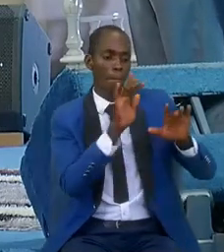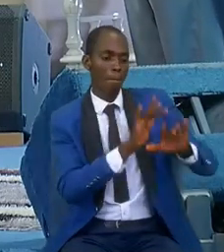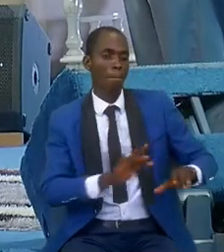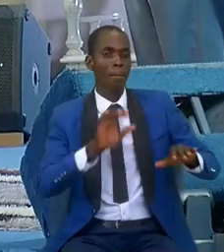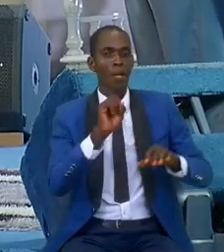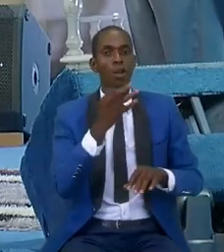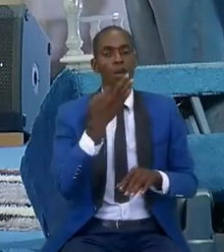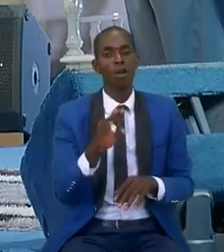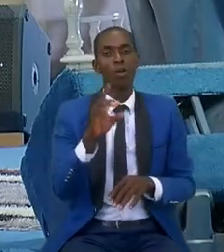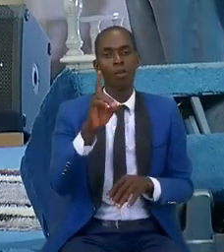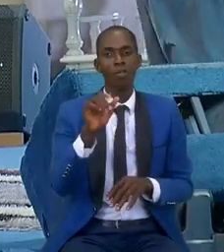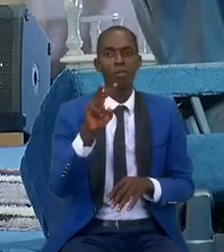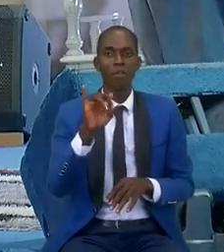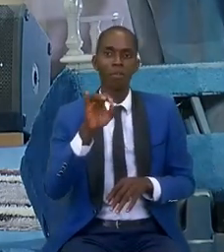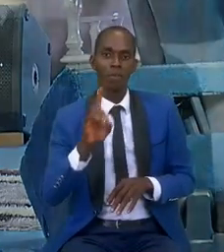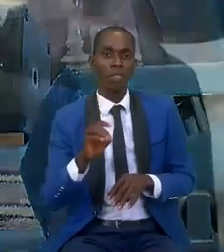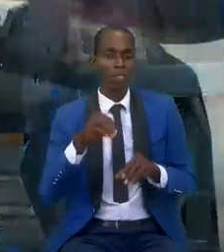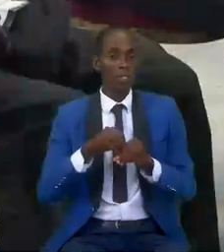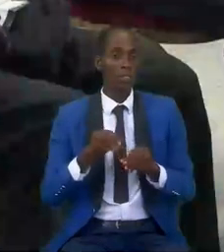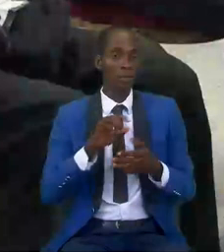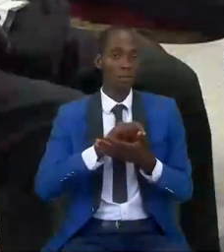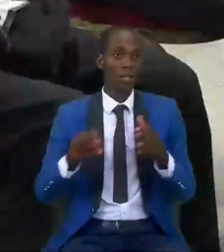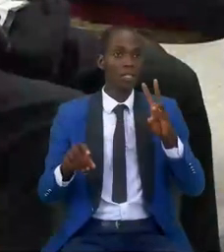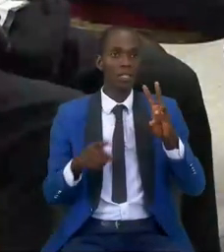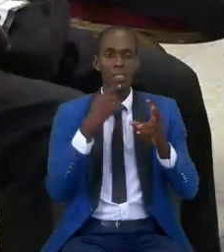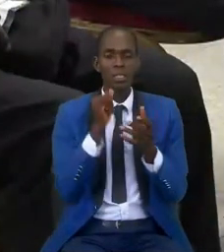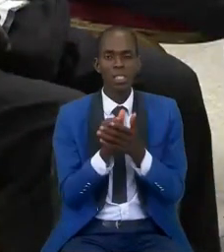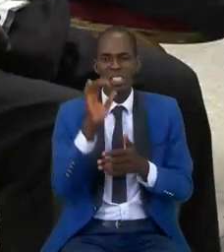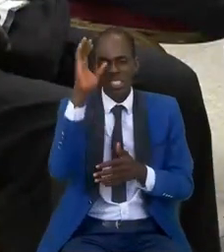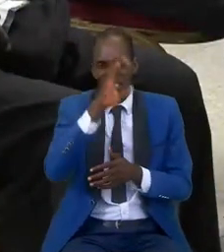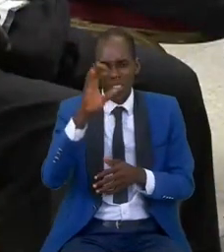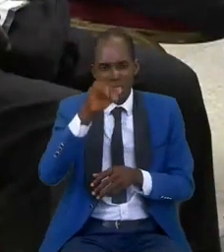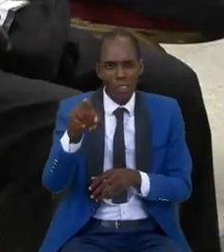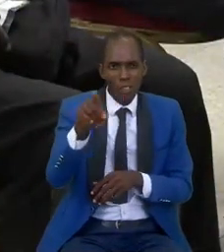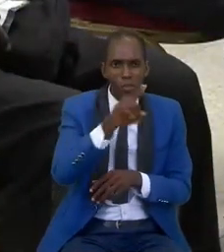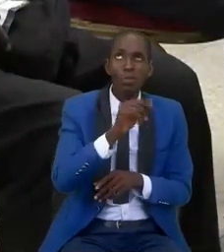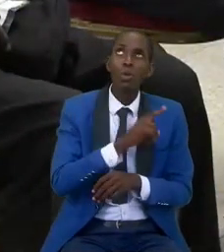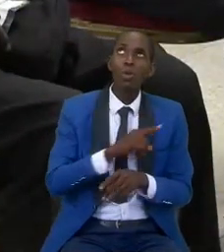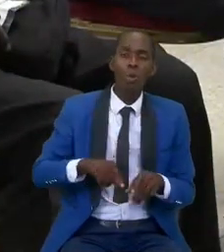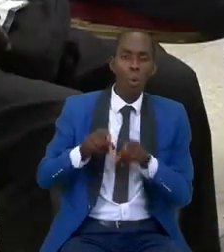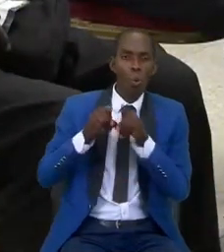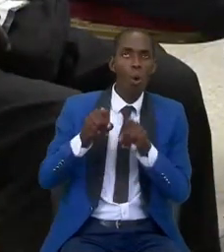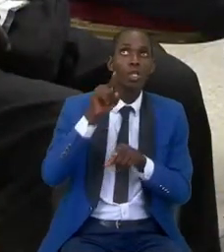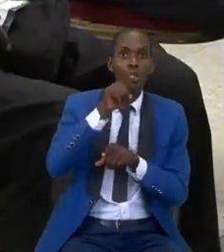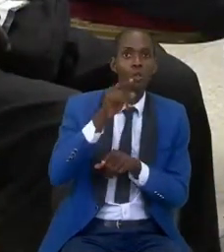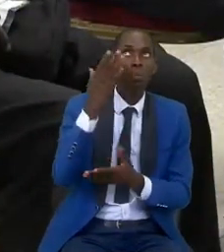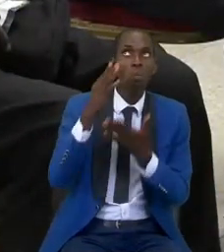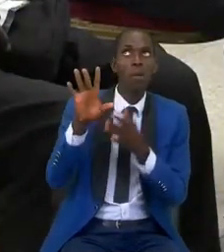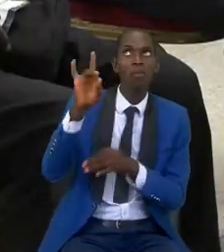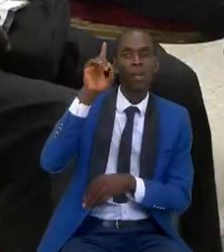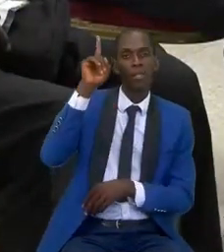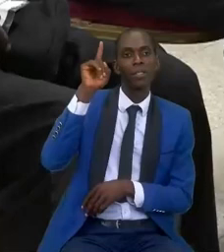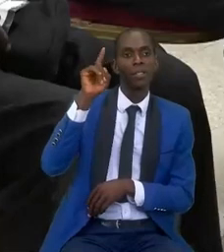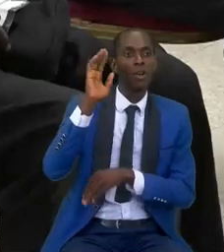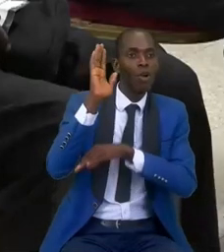seek heal the lord well it may be found call ye upon him while he is near